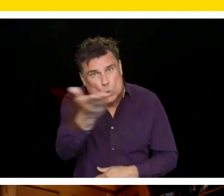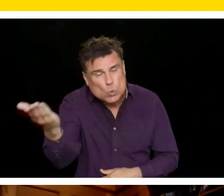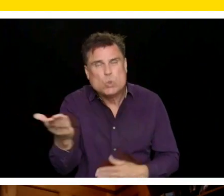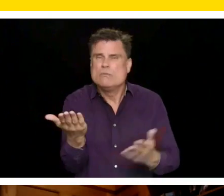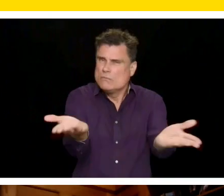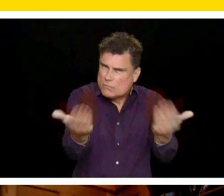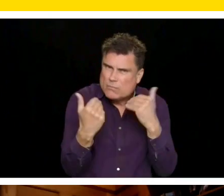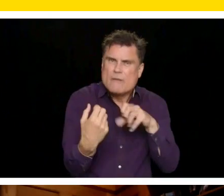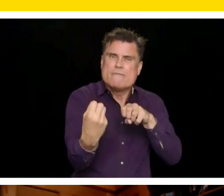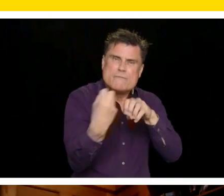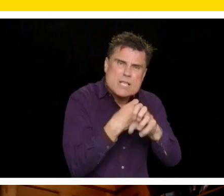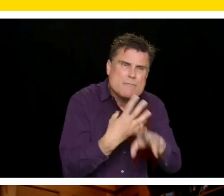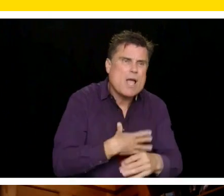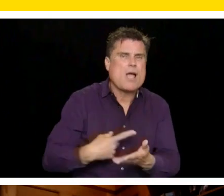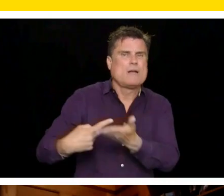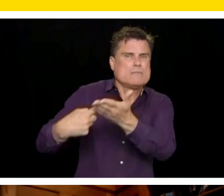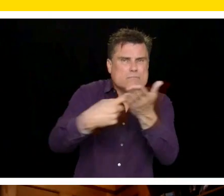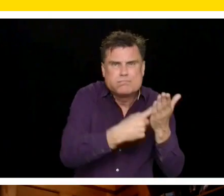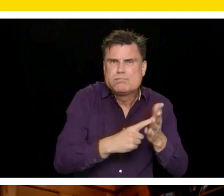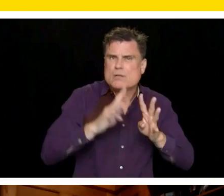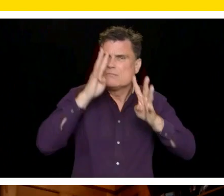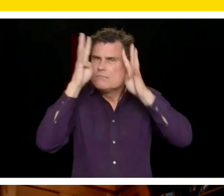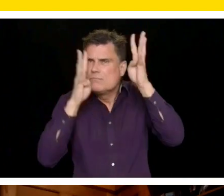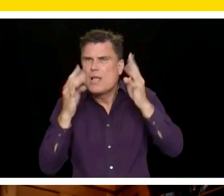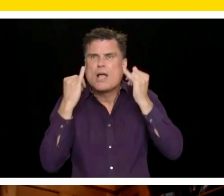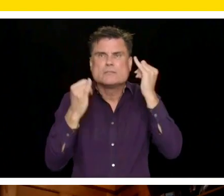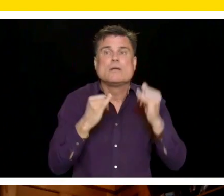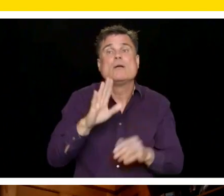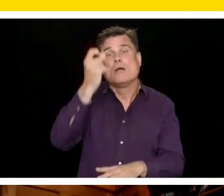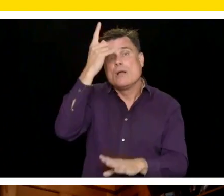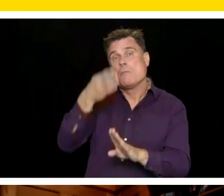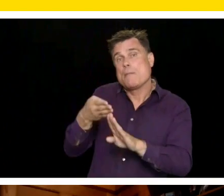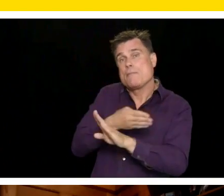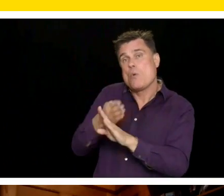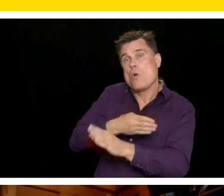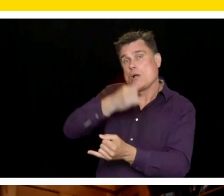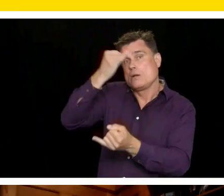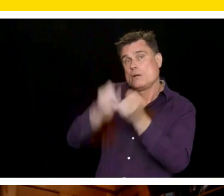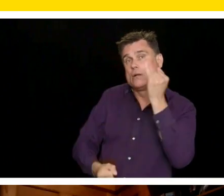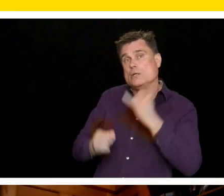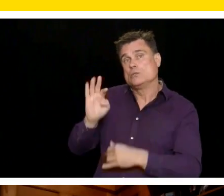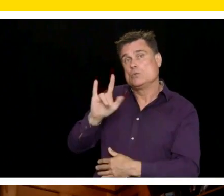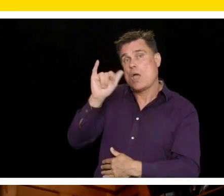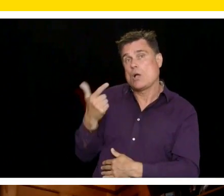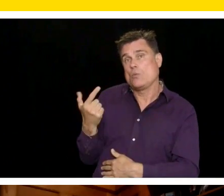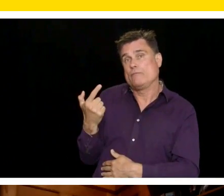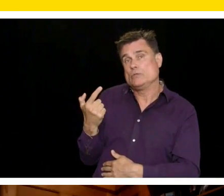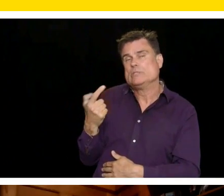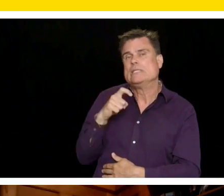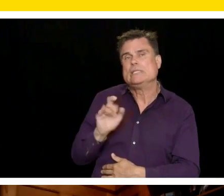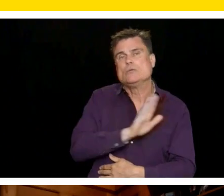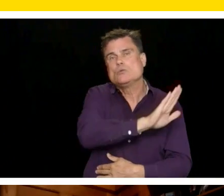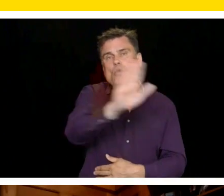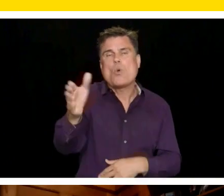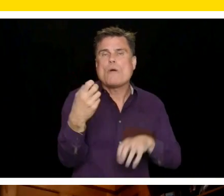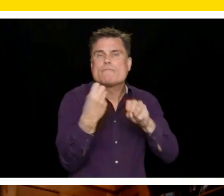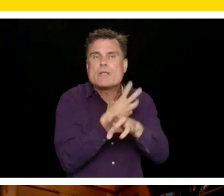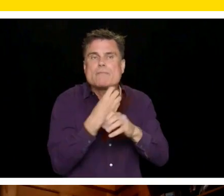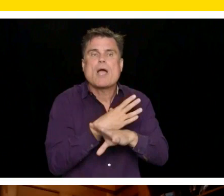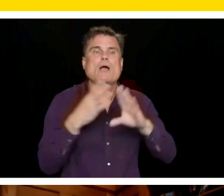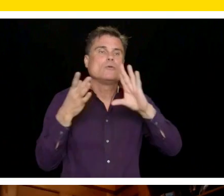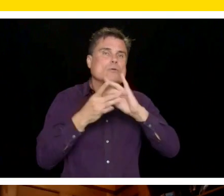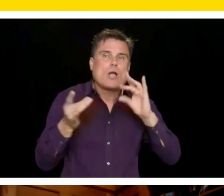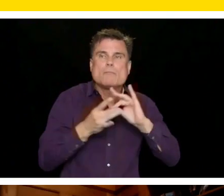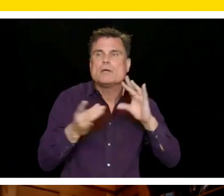for economic recovery with that process. And I think we'll probably put that link up online later after the end